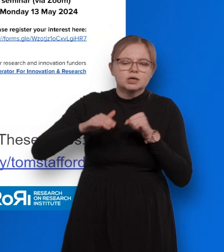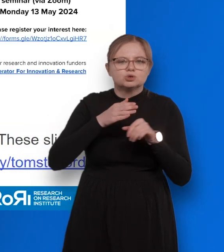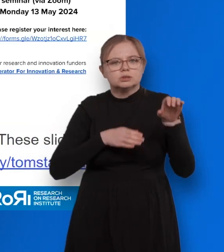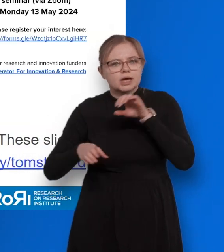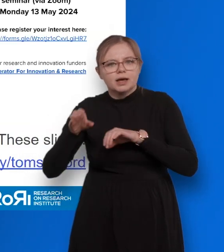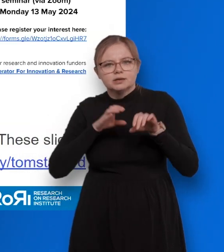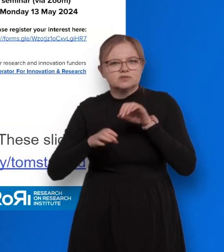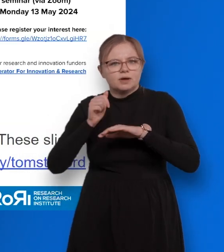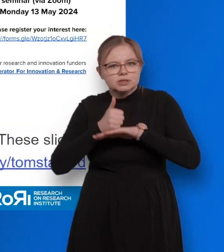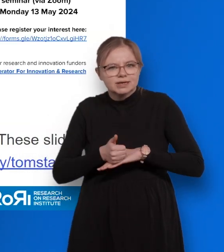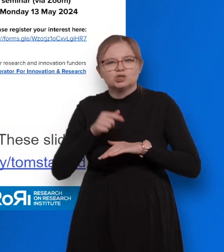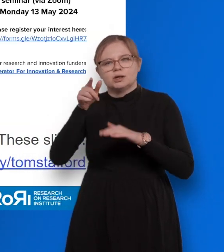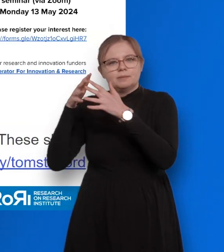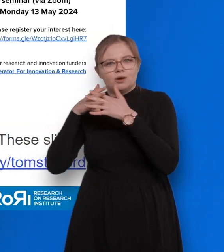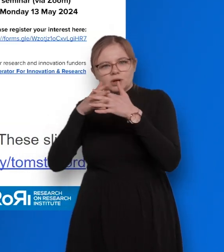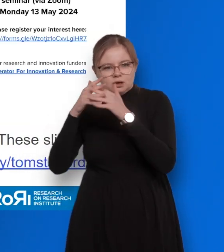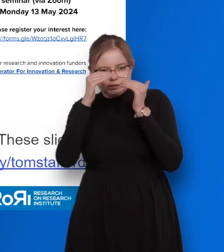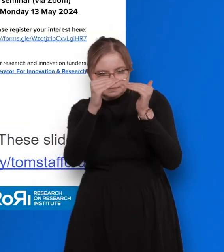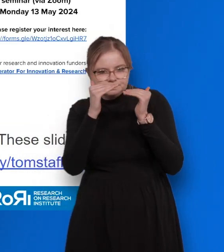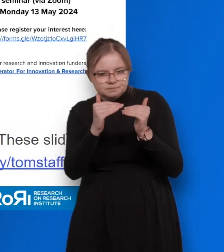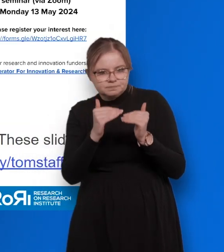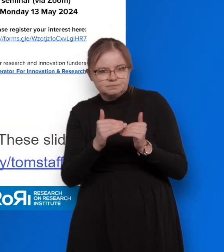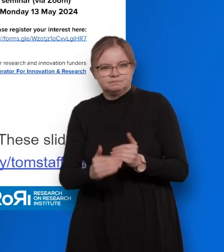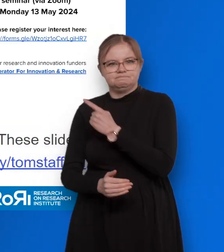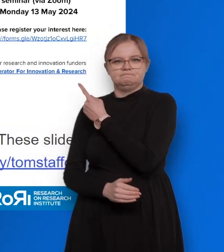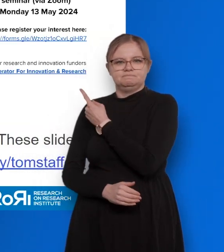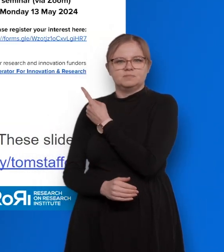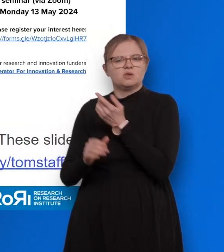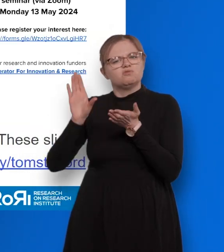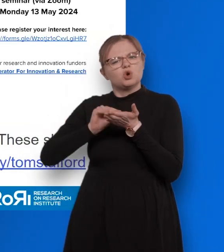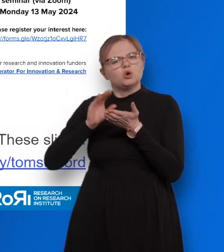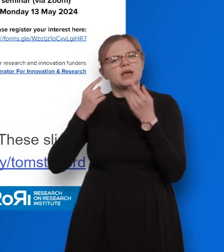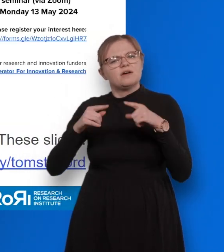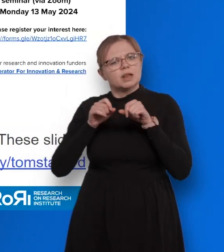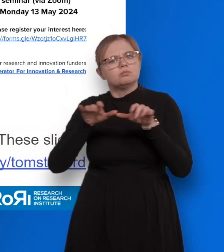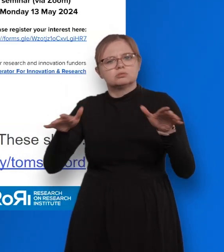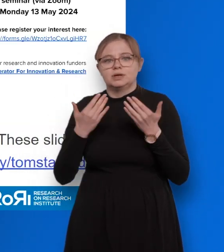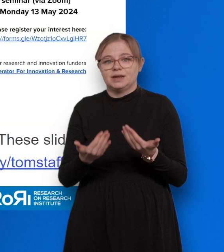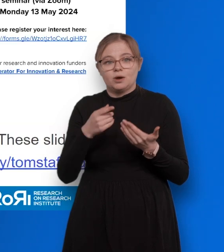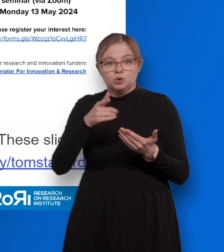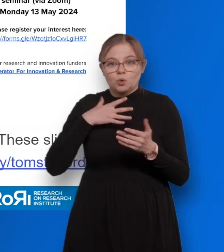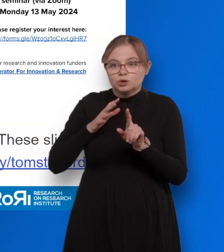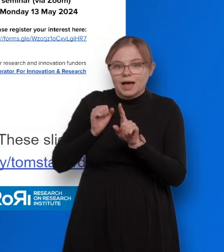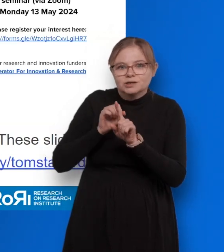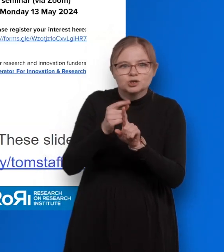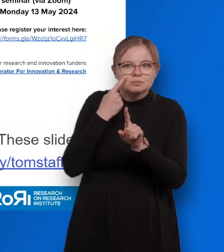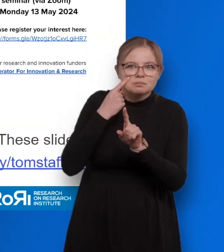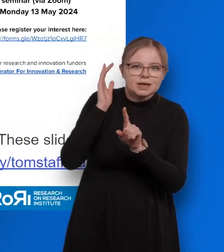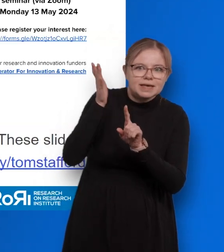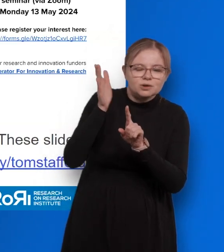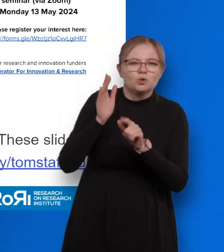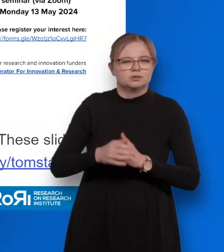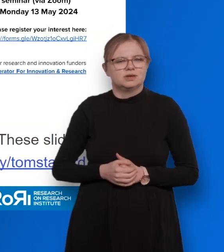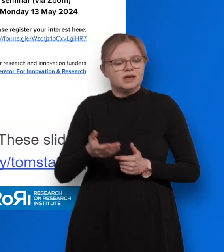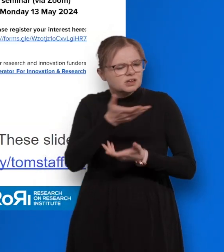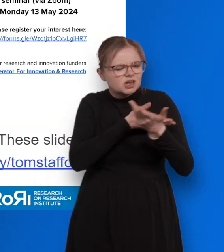Foundation's in the US Meta Science program. The recordings are available, so if you want to catch up on the keynote.